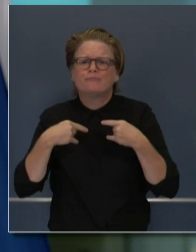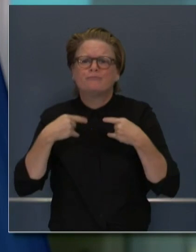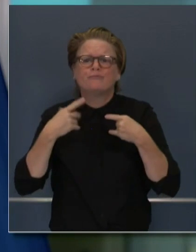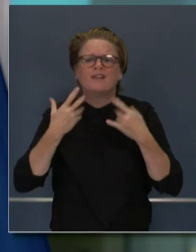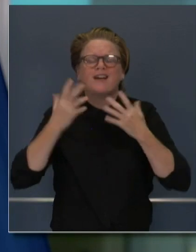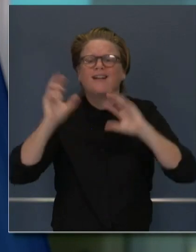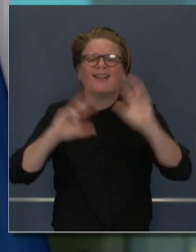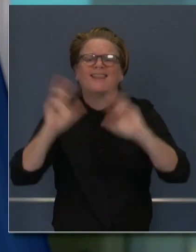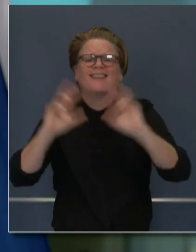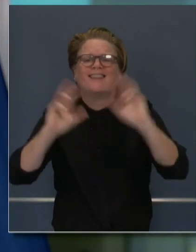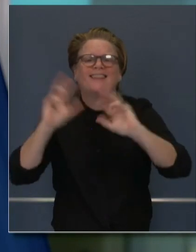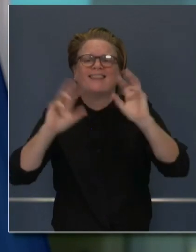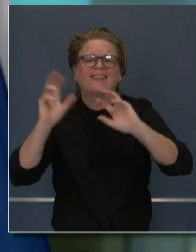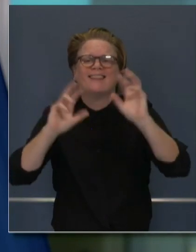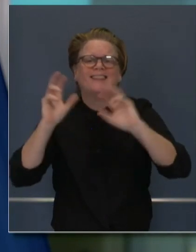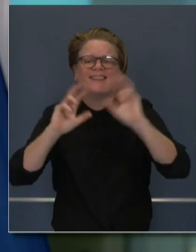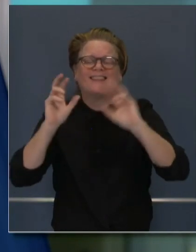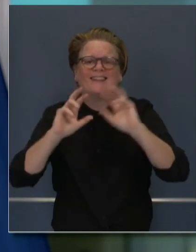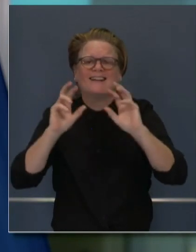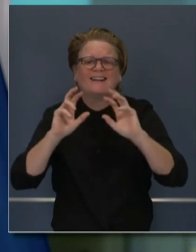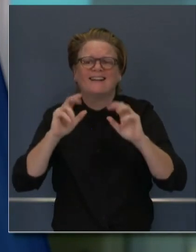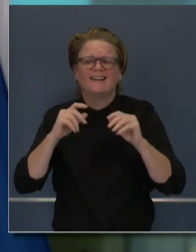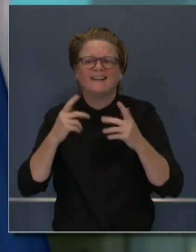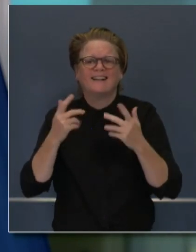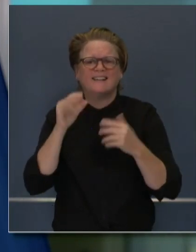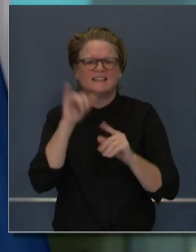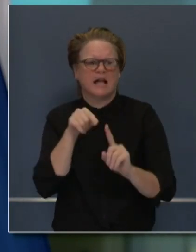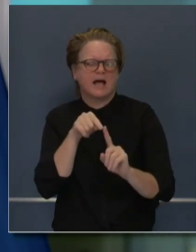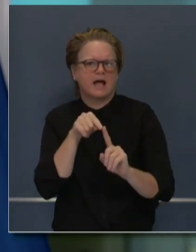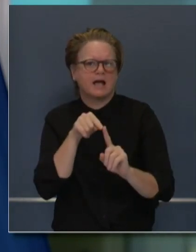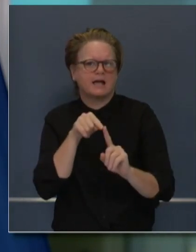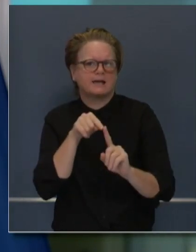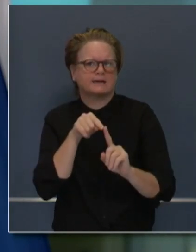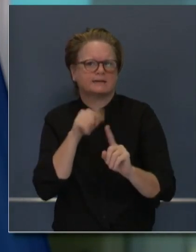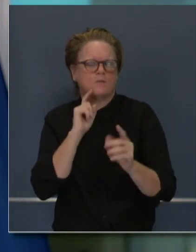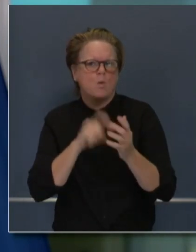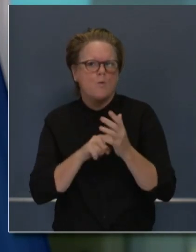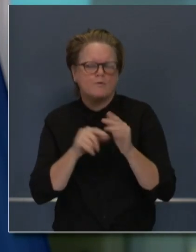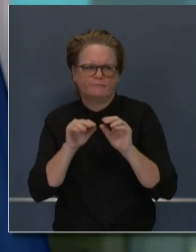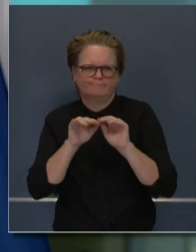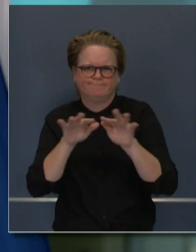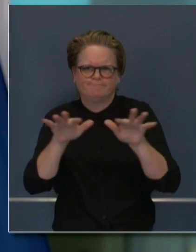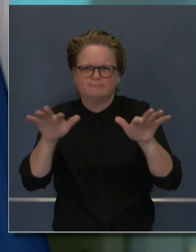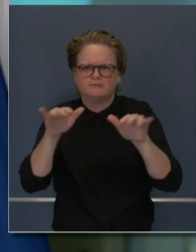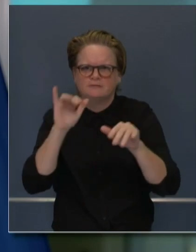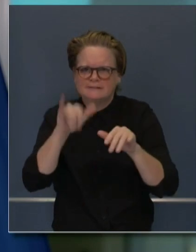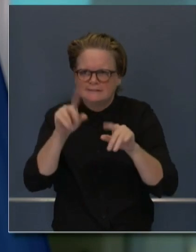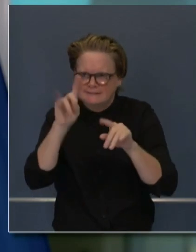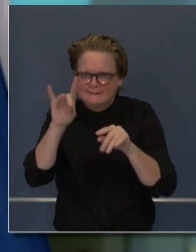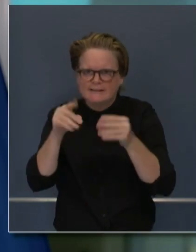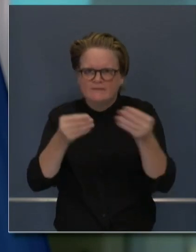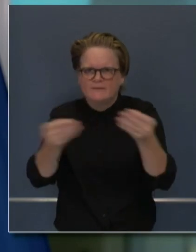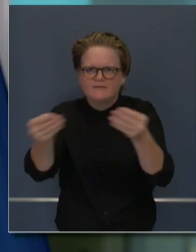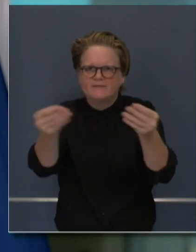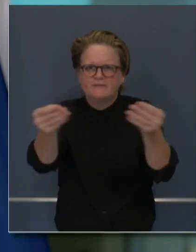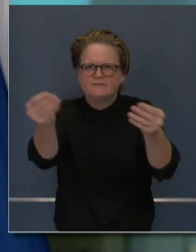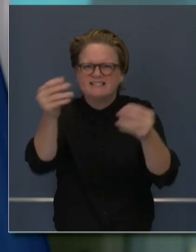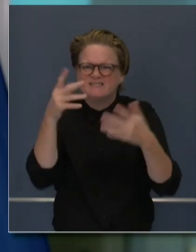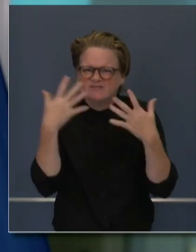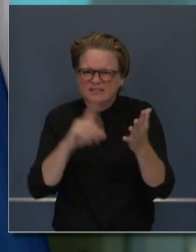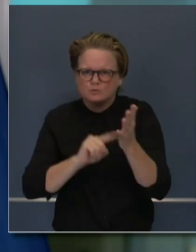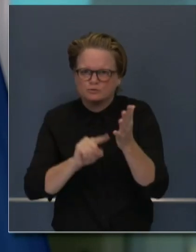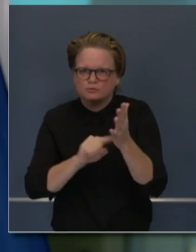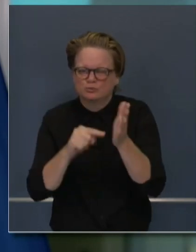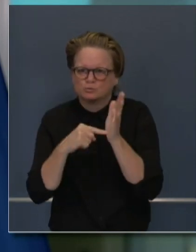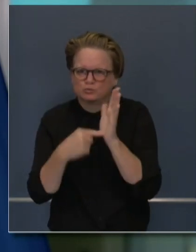situations for COVID to spread and the situations we know we want to try to avoid. The data does support that, not